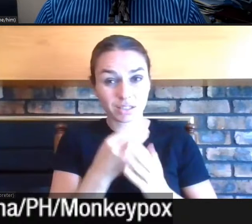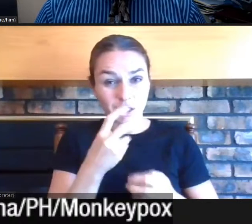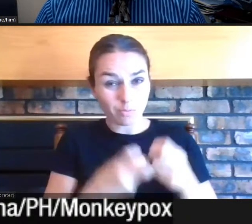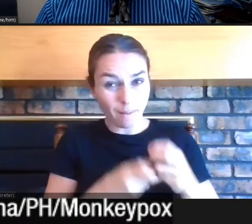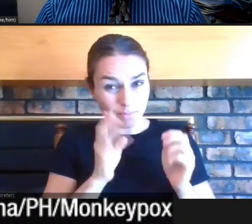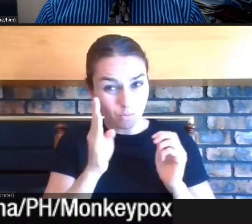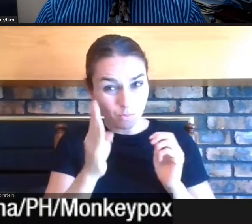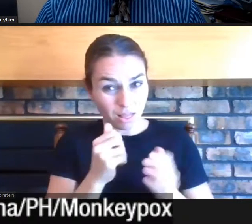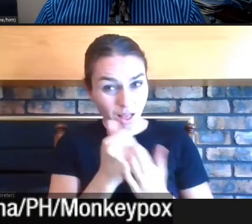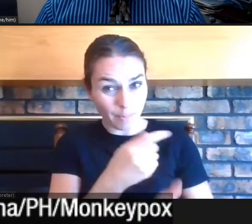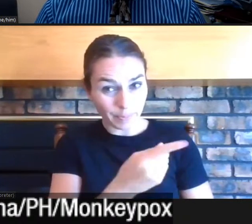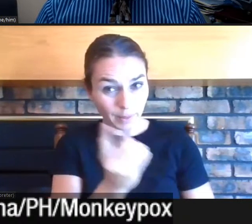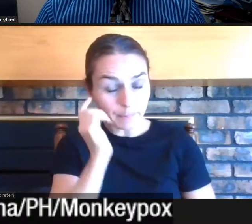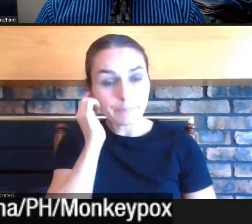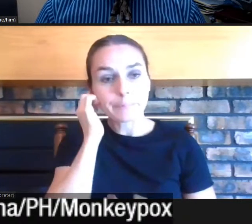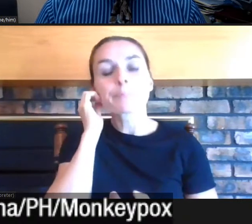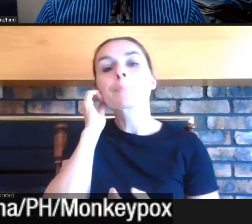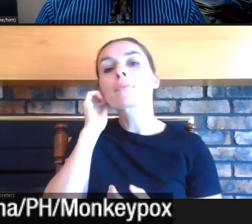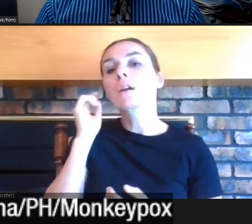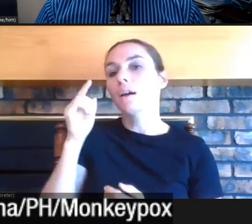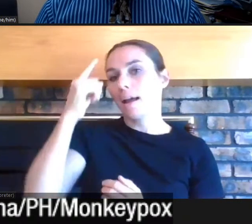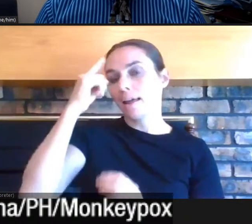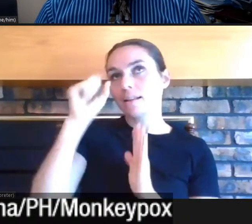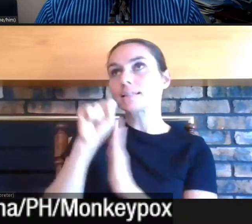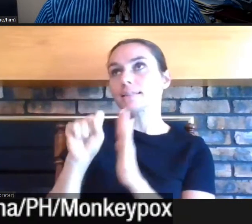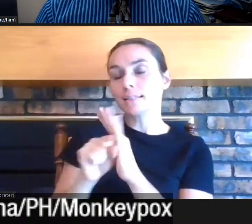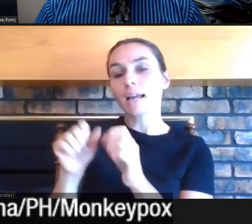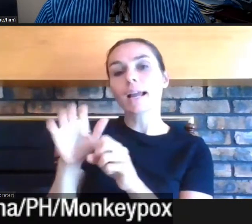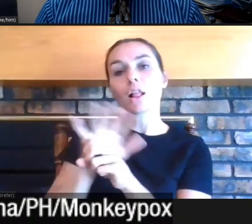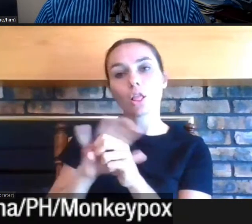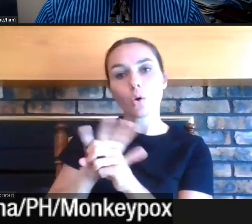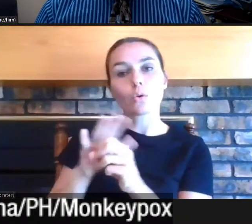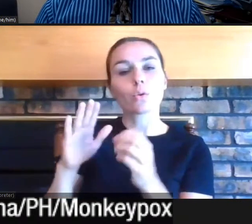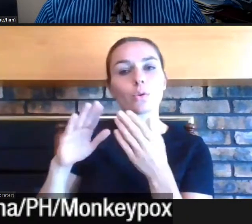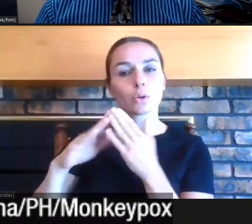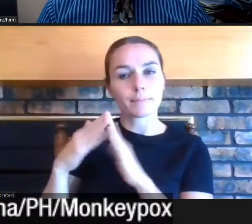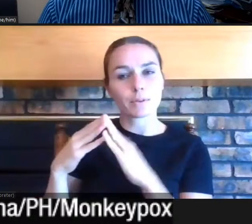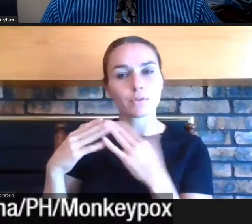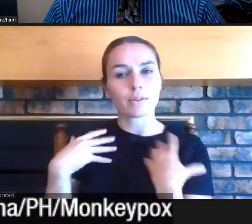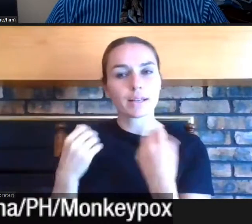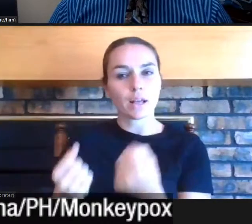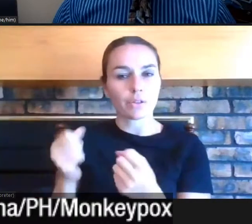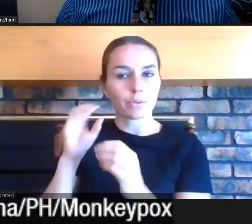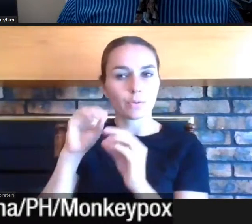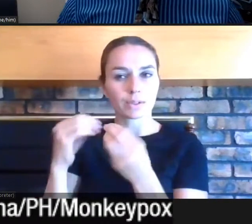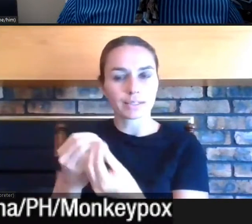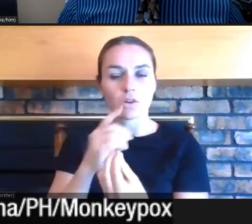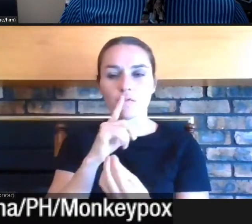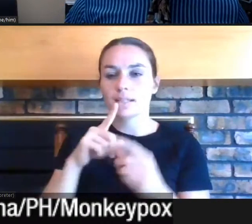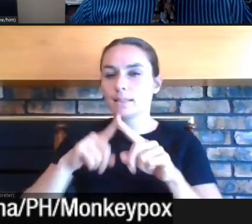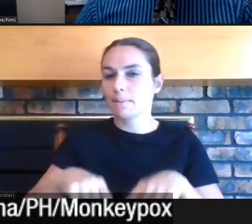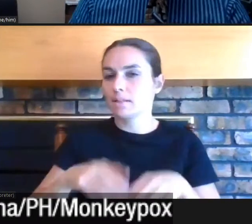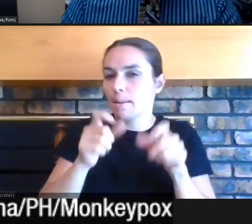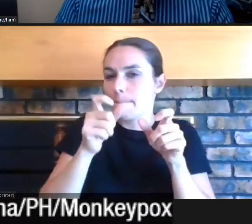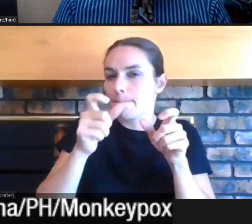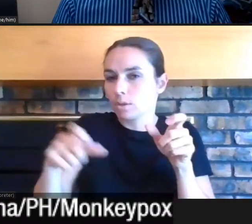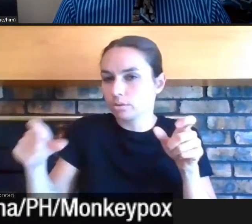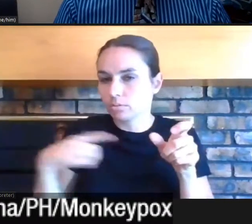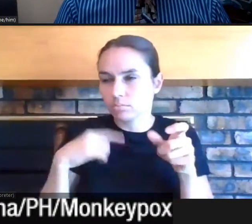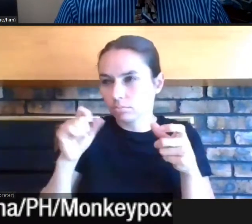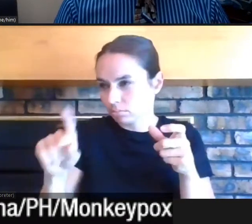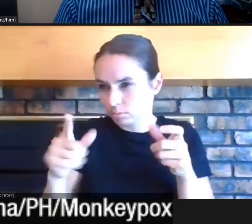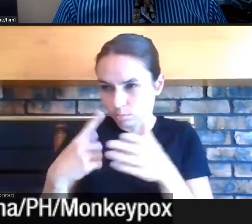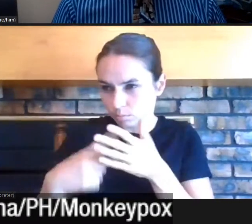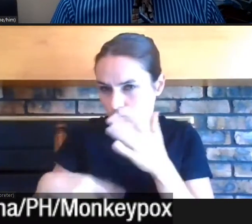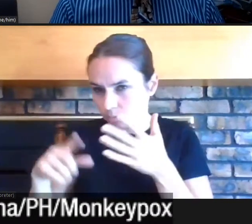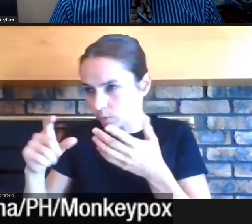I think the state, our local public health and community-based organizations are working on a case-by-case basis to get people what they need.